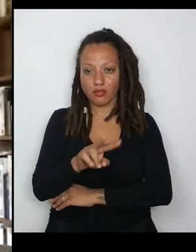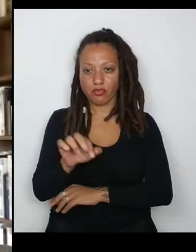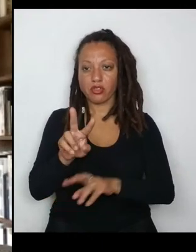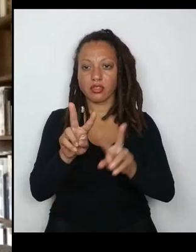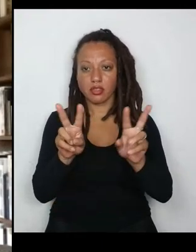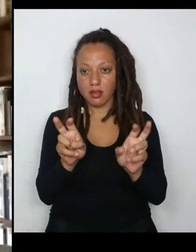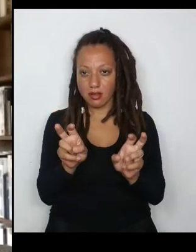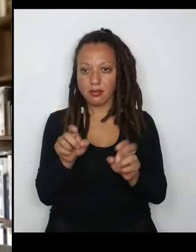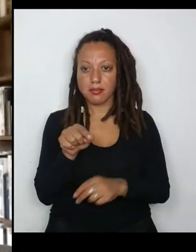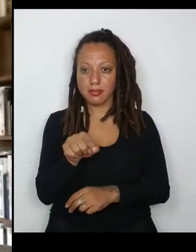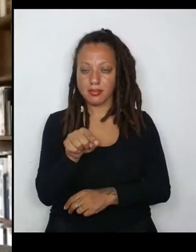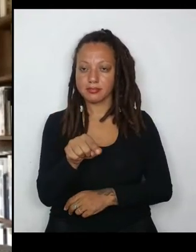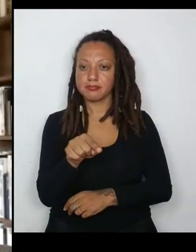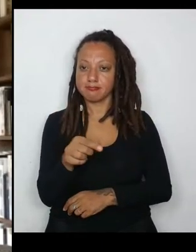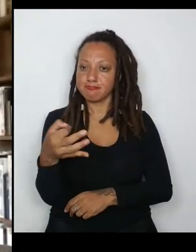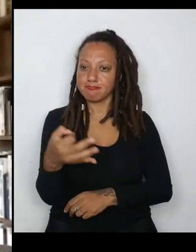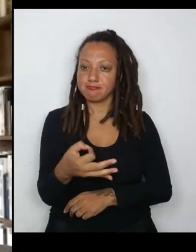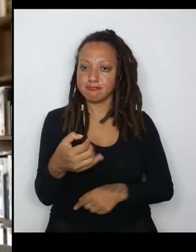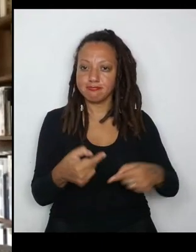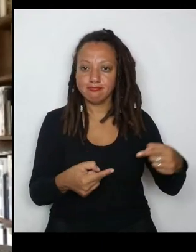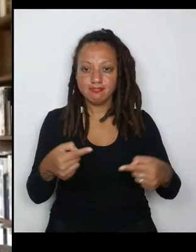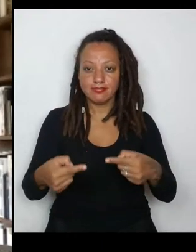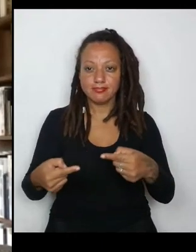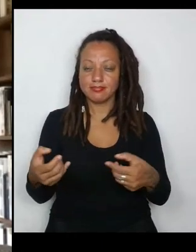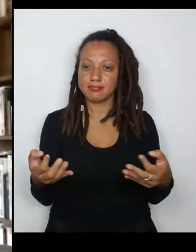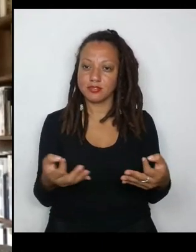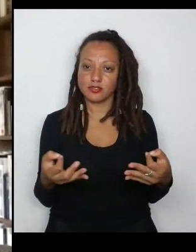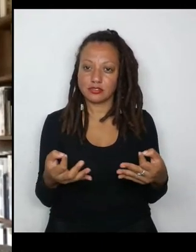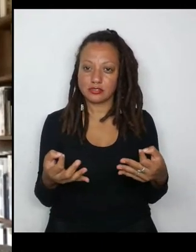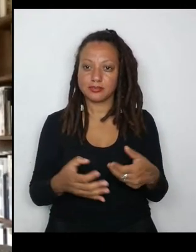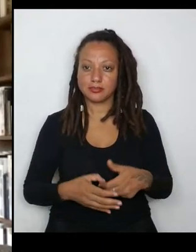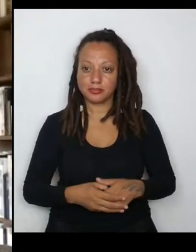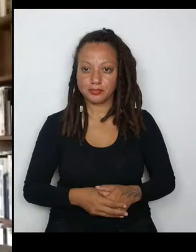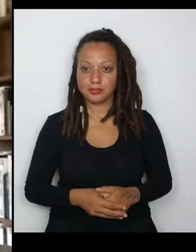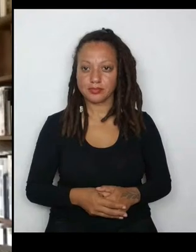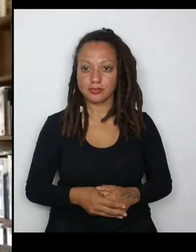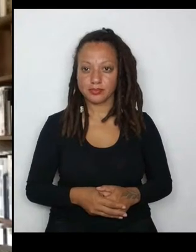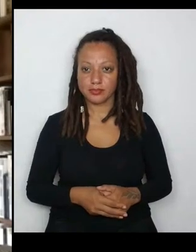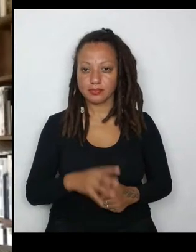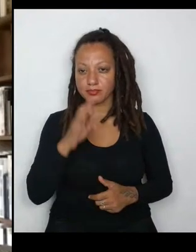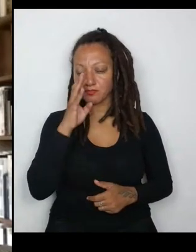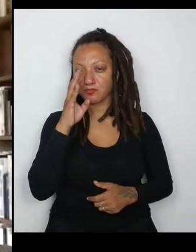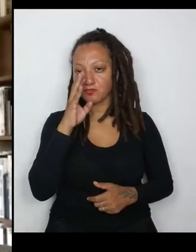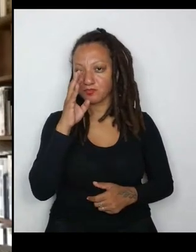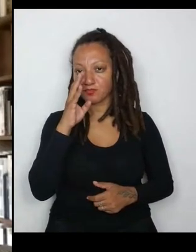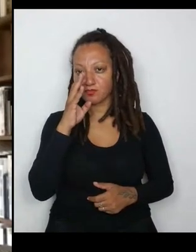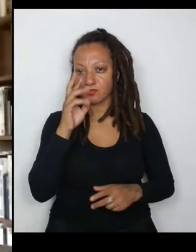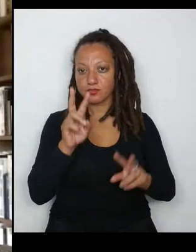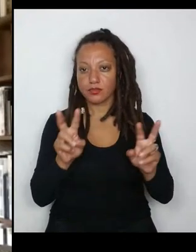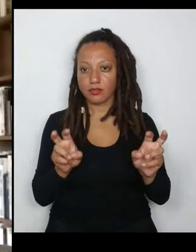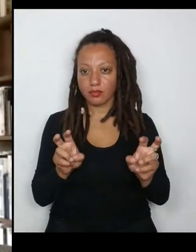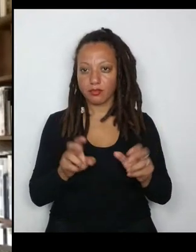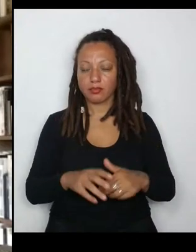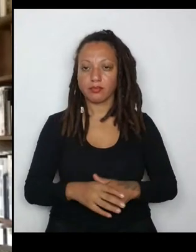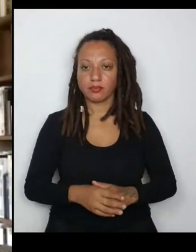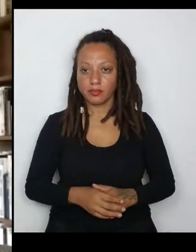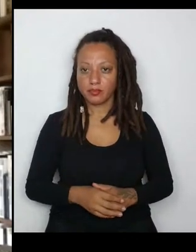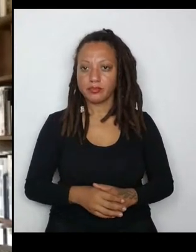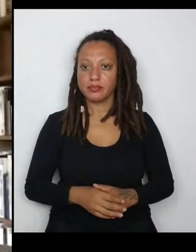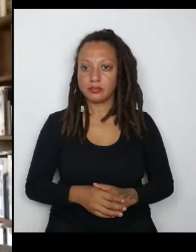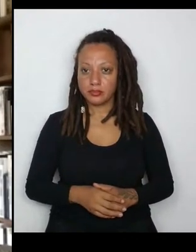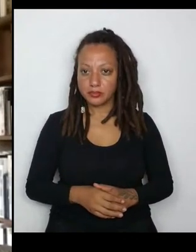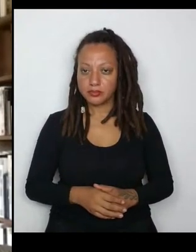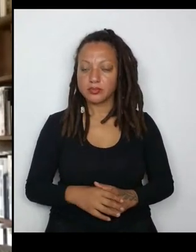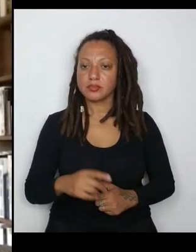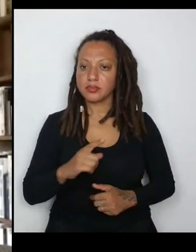uh also elizabeth childs is doing important work on artists who are responding to go gown too